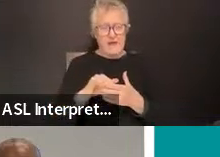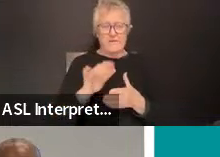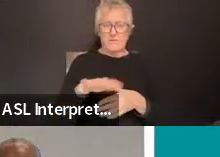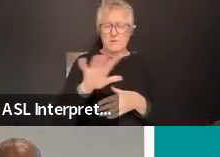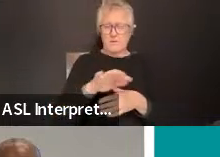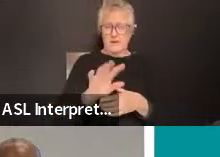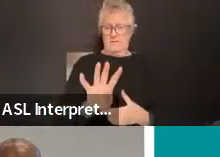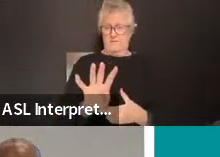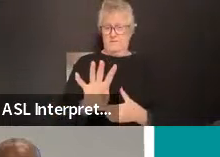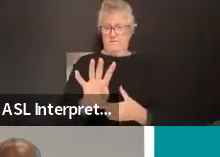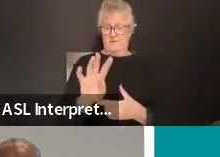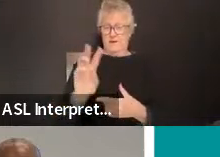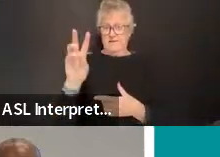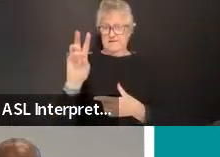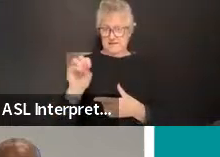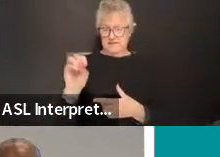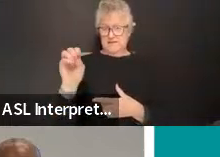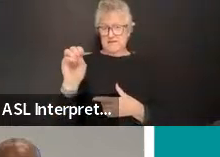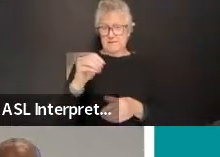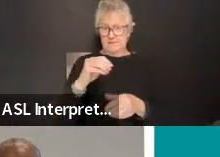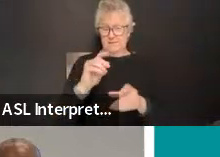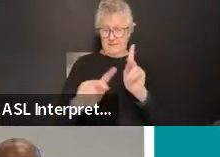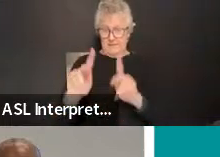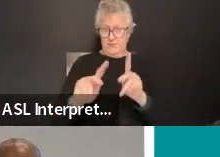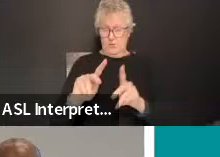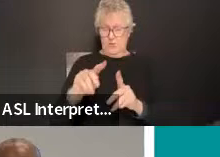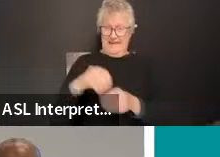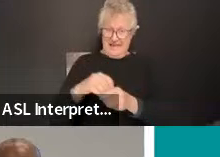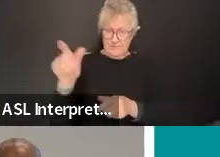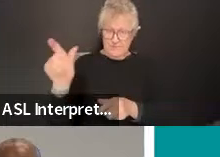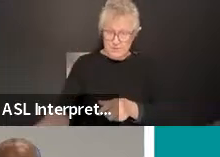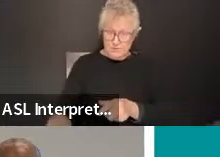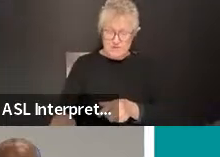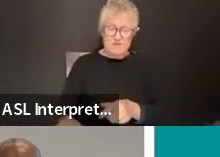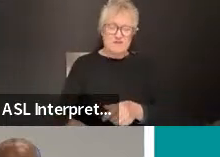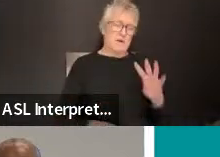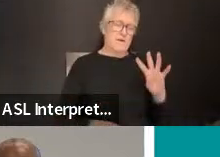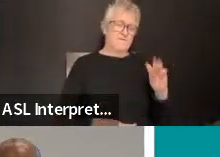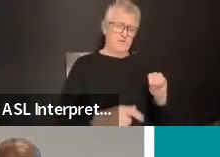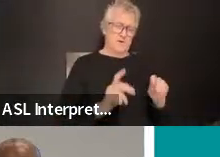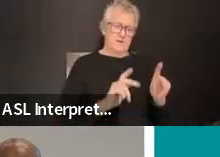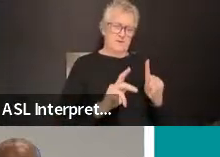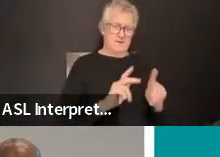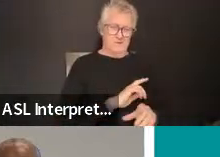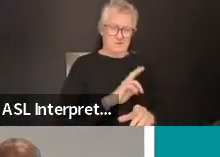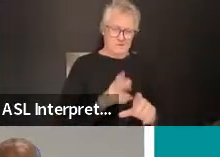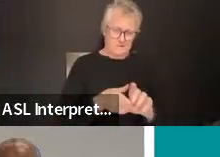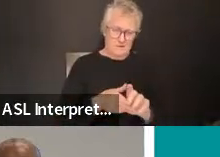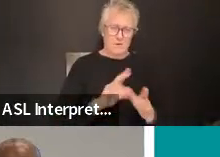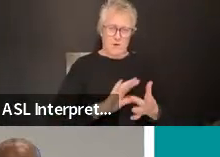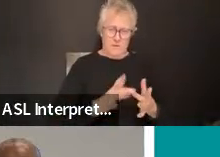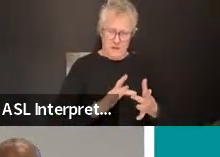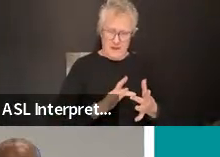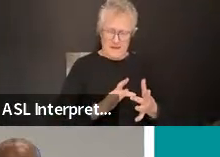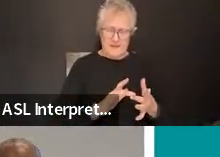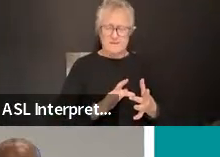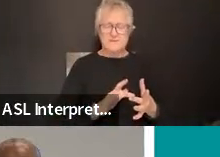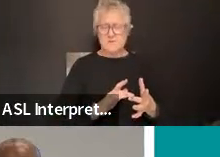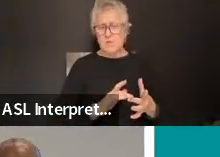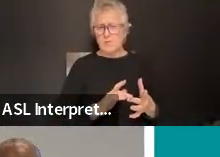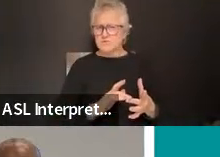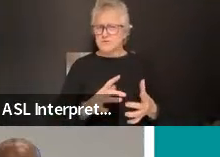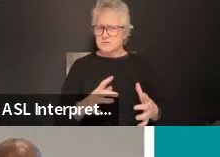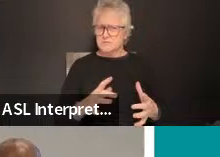in the room. So lots of good engagement there. And then we met with the Association of General